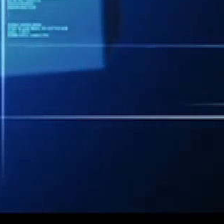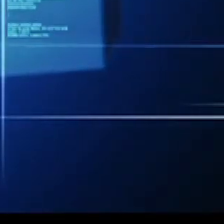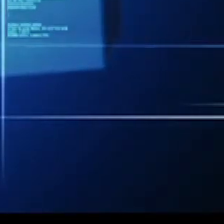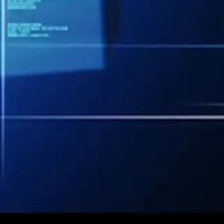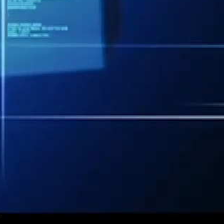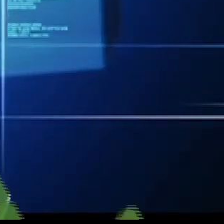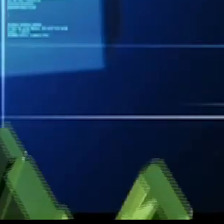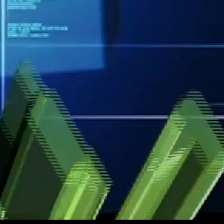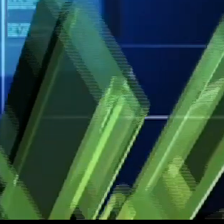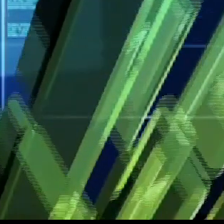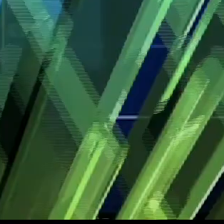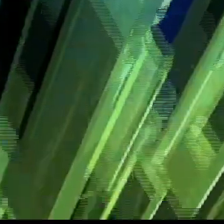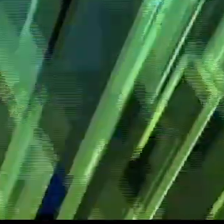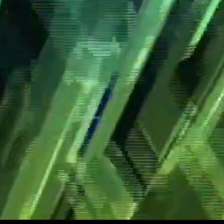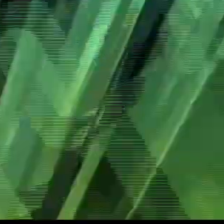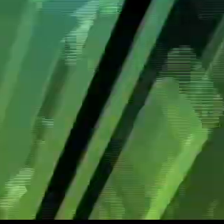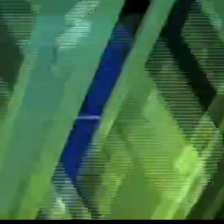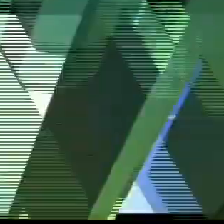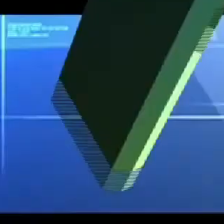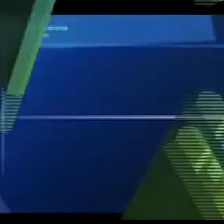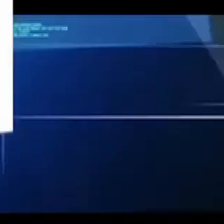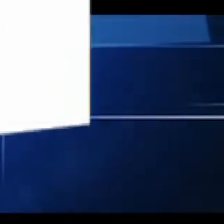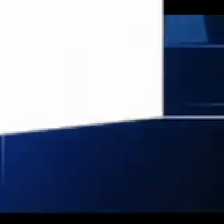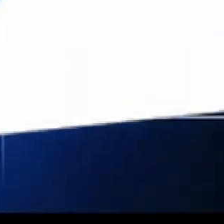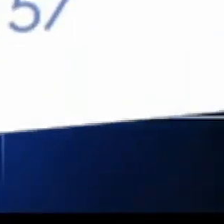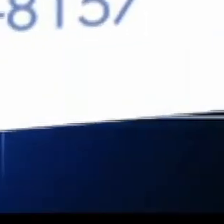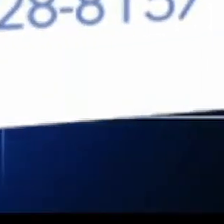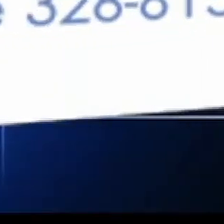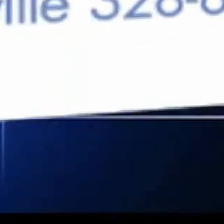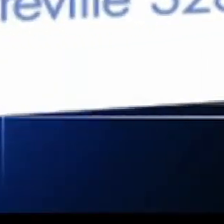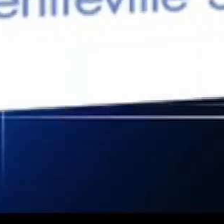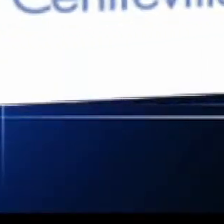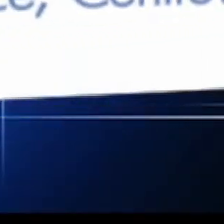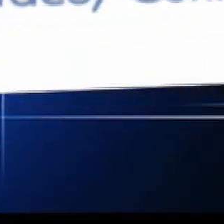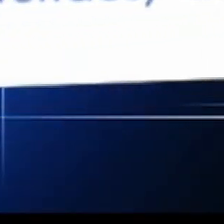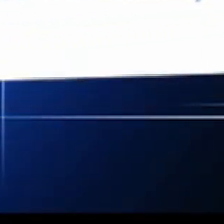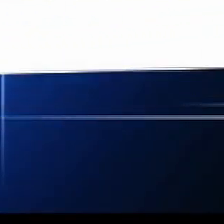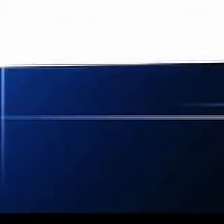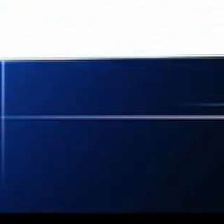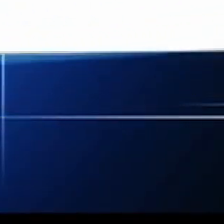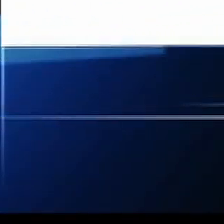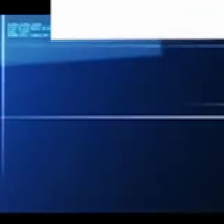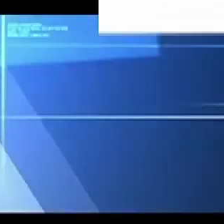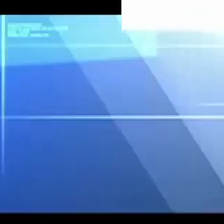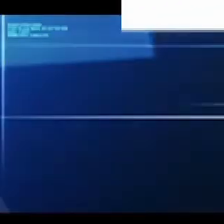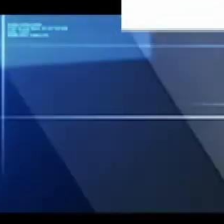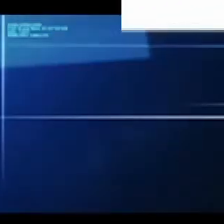This is ZNS Total Sports, brought to you by 4th Terrace Diagnostic Center.